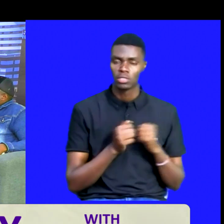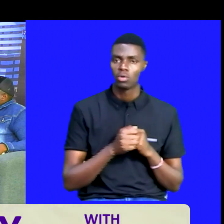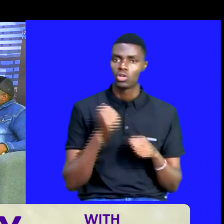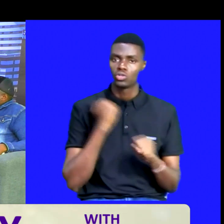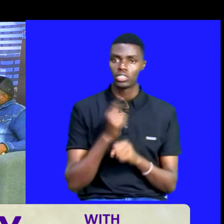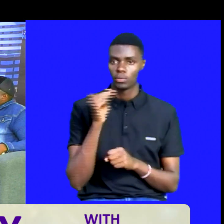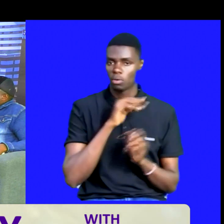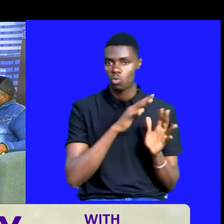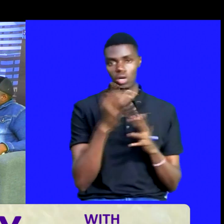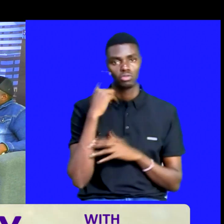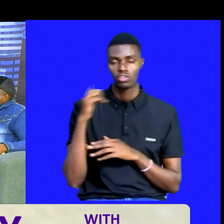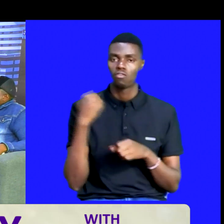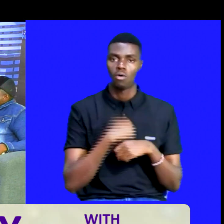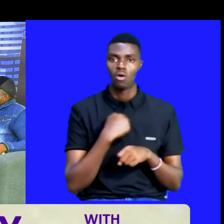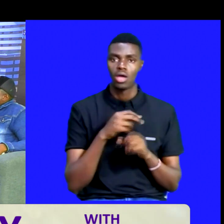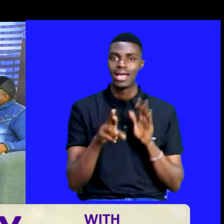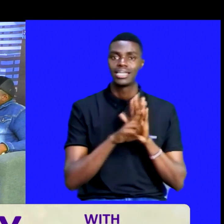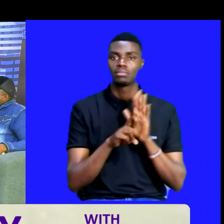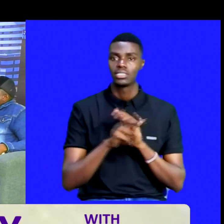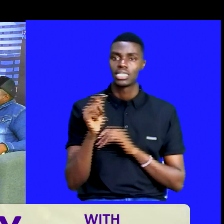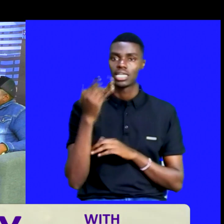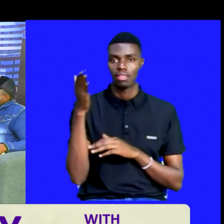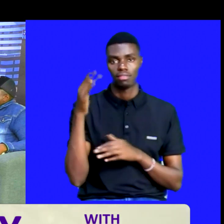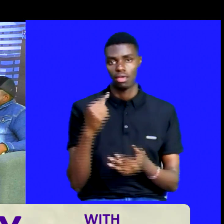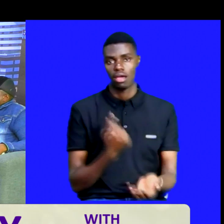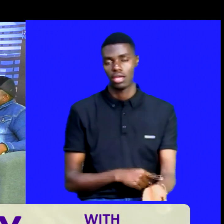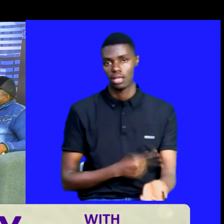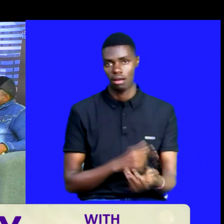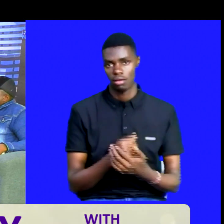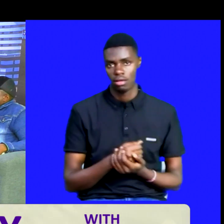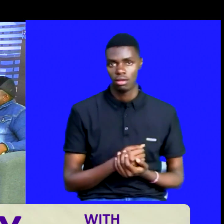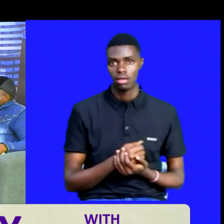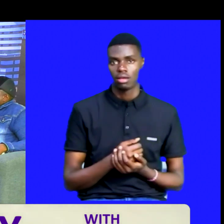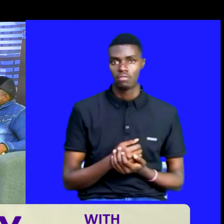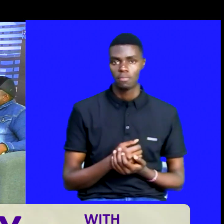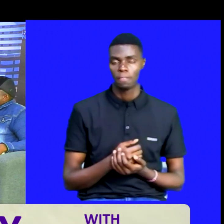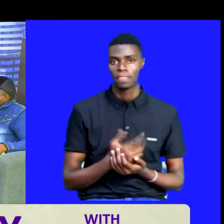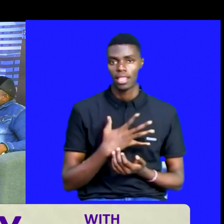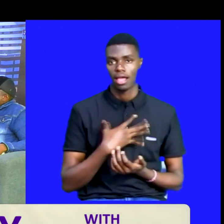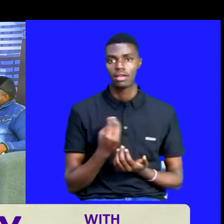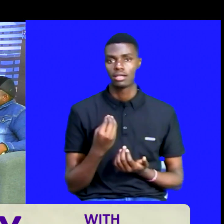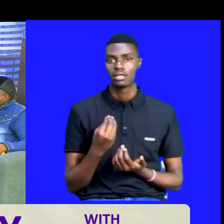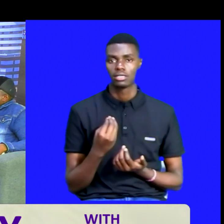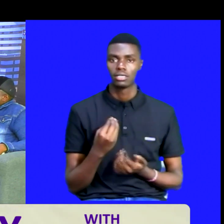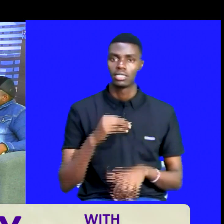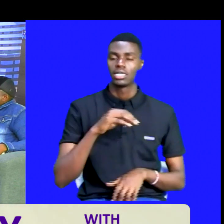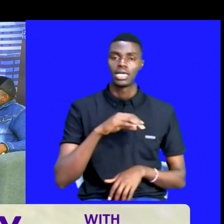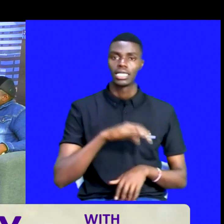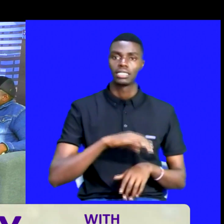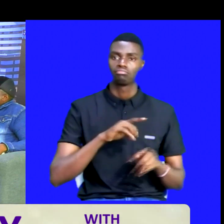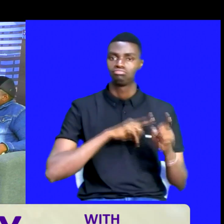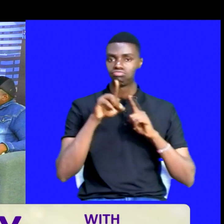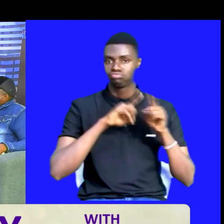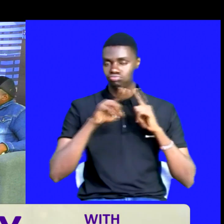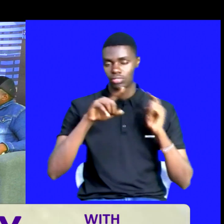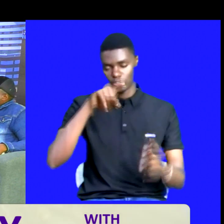did, congratulations for making representing Kenya pale Ghana. And as far as getting the road to Egypt